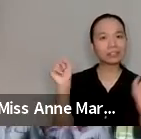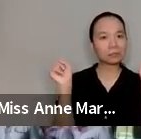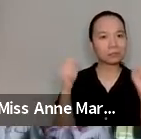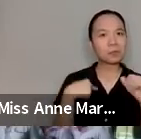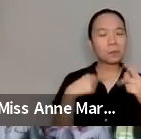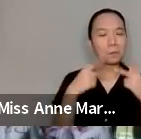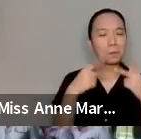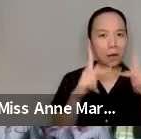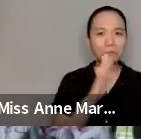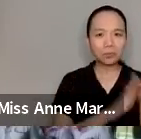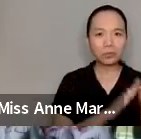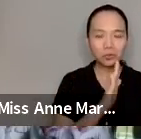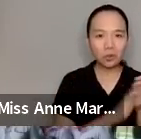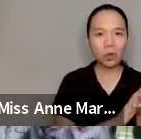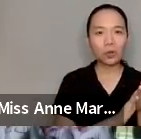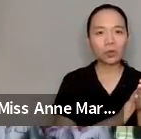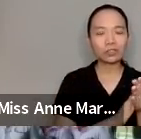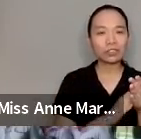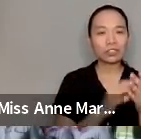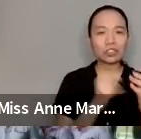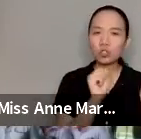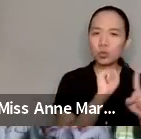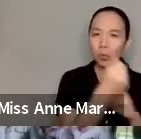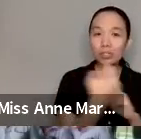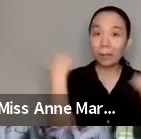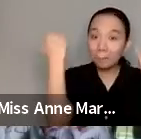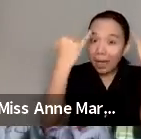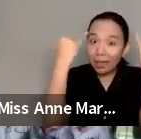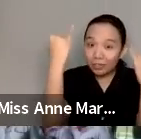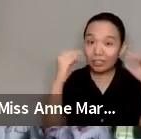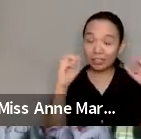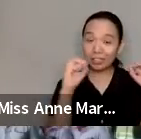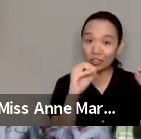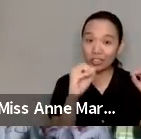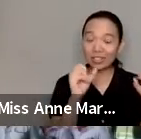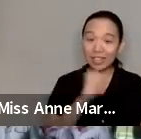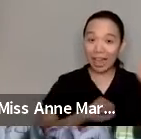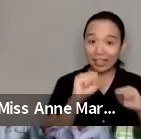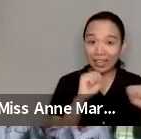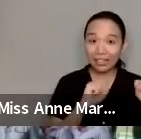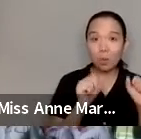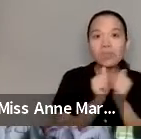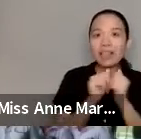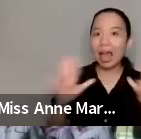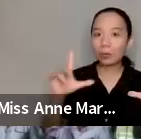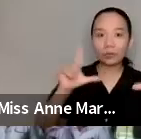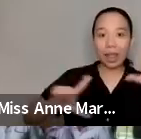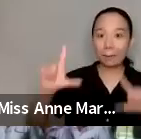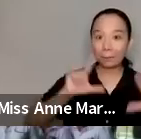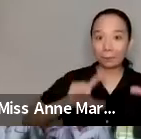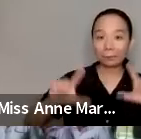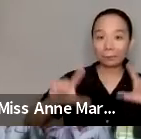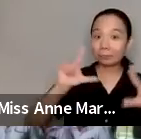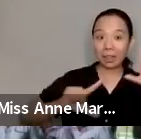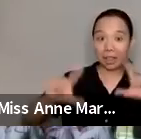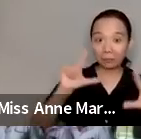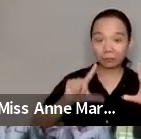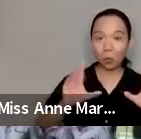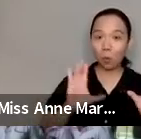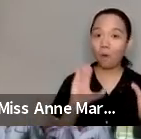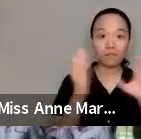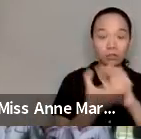public schools. Imagine teaching science without a laboratory. The laboratory was converted